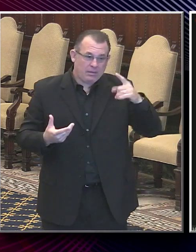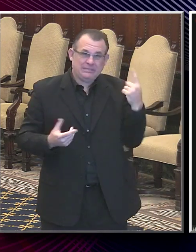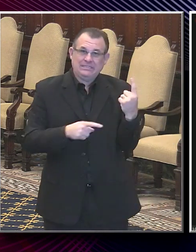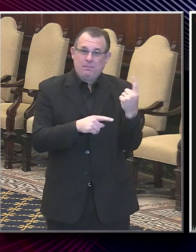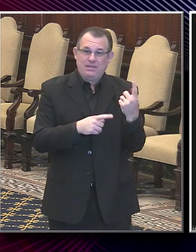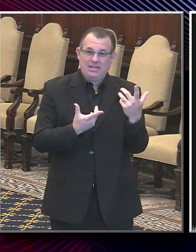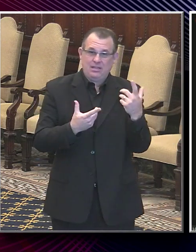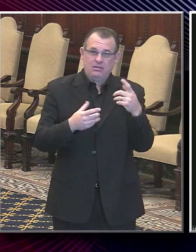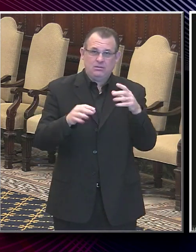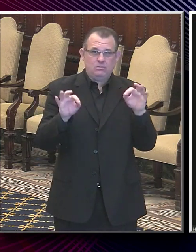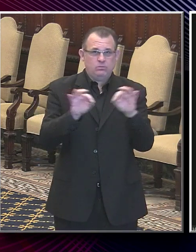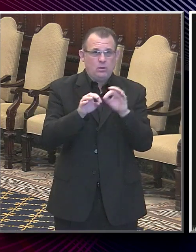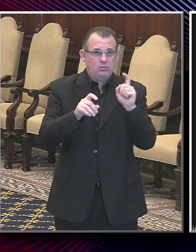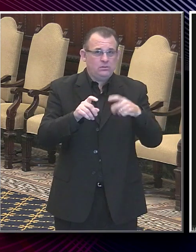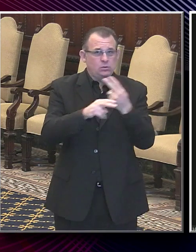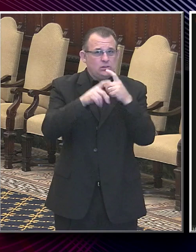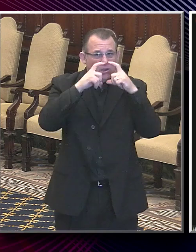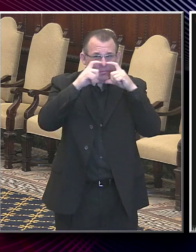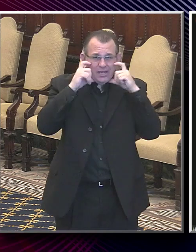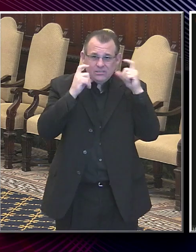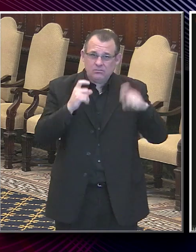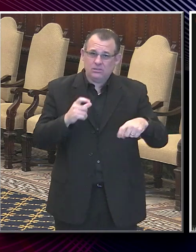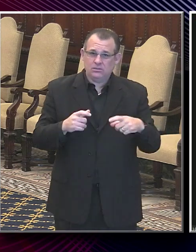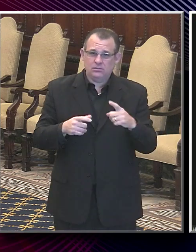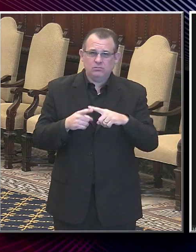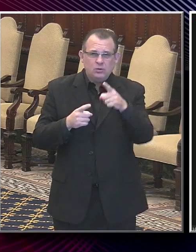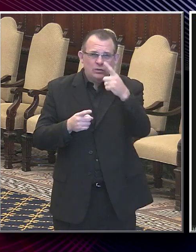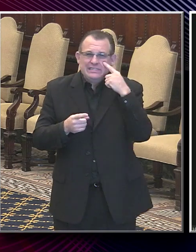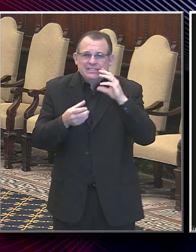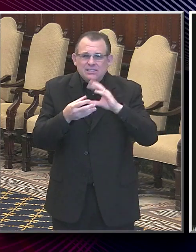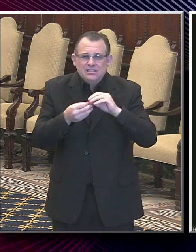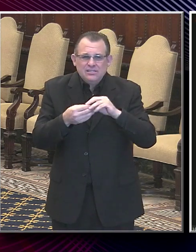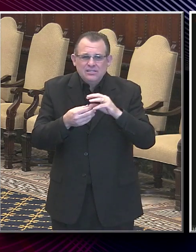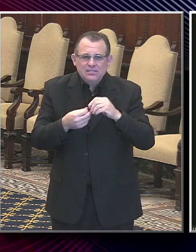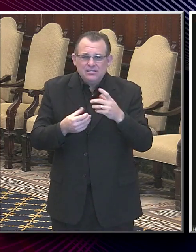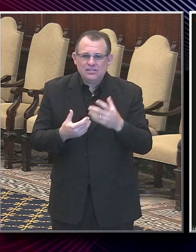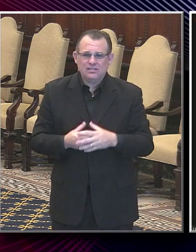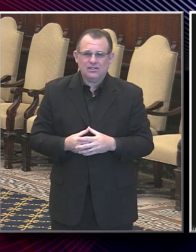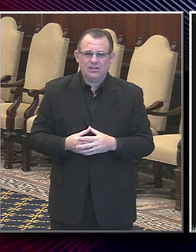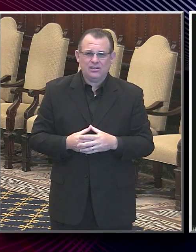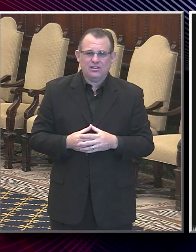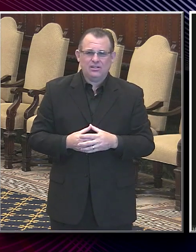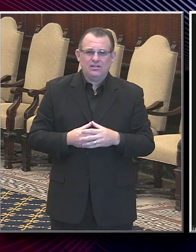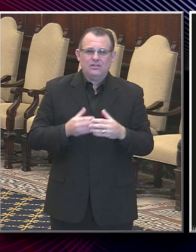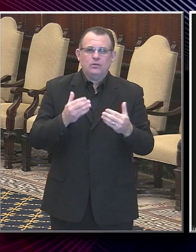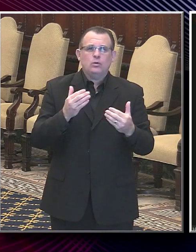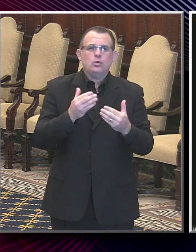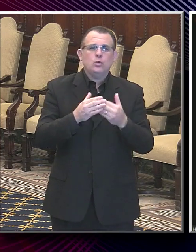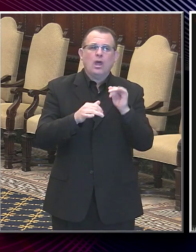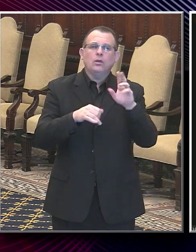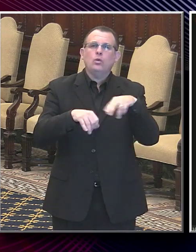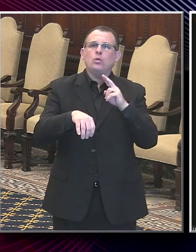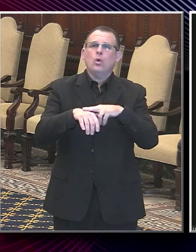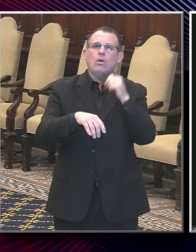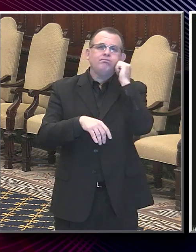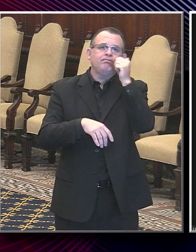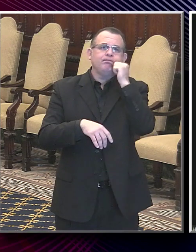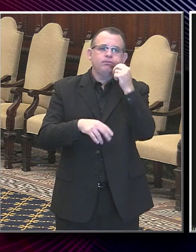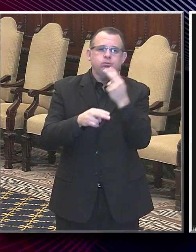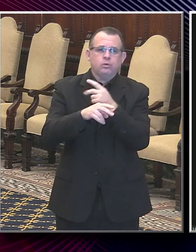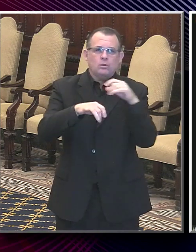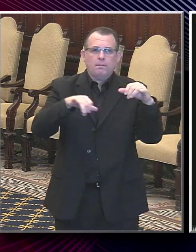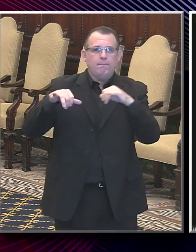However, when you mentioned that we are nearing a new normal, it was actually the health commissioner who said we're nearing a new normal. Is